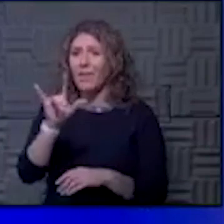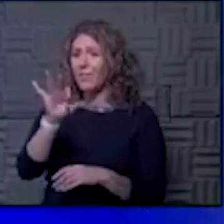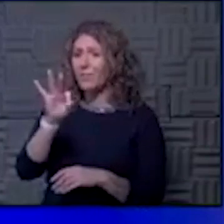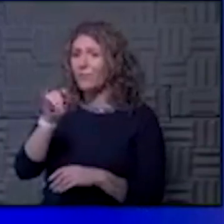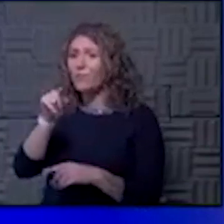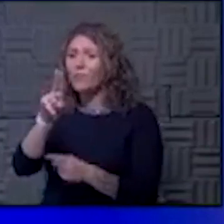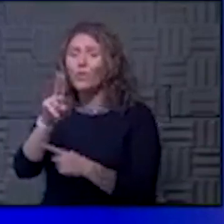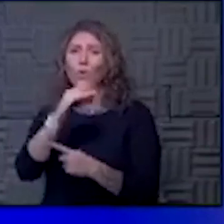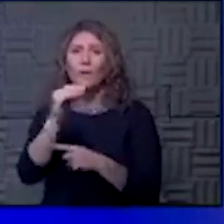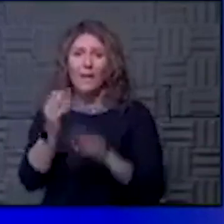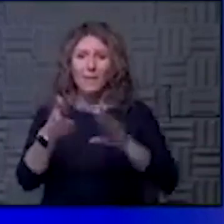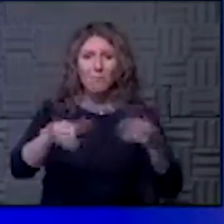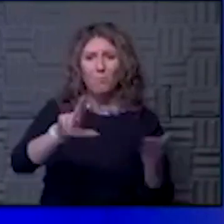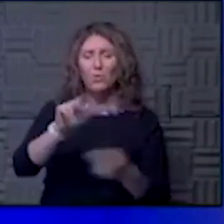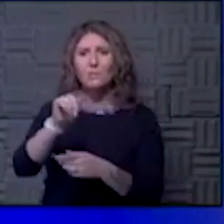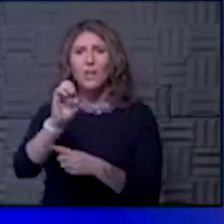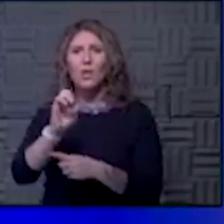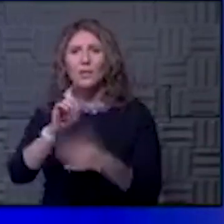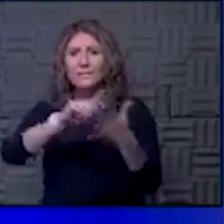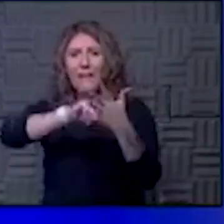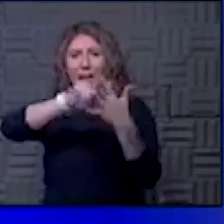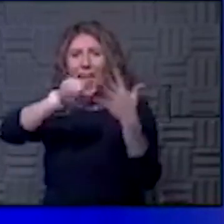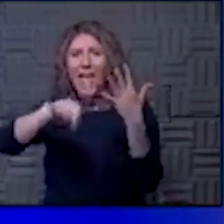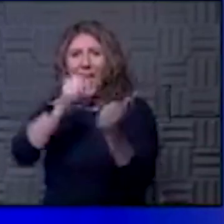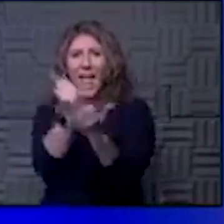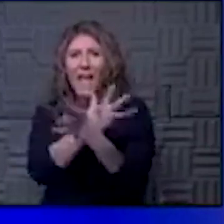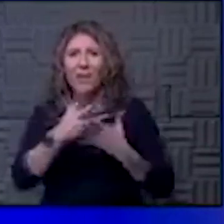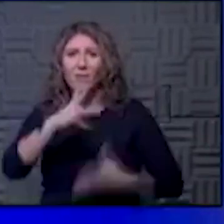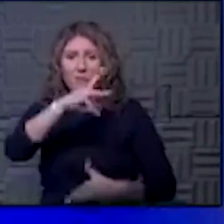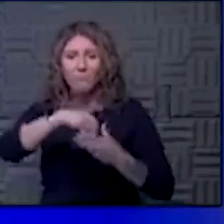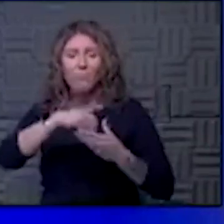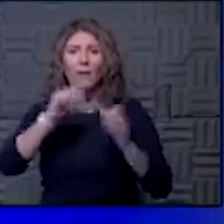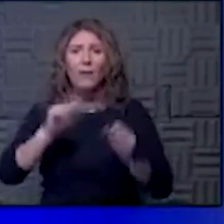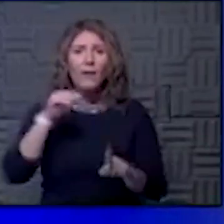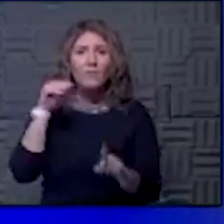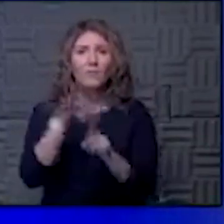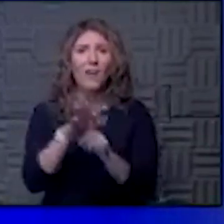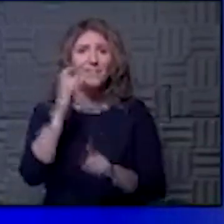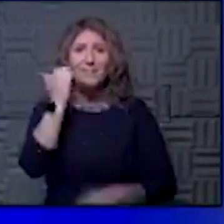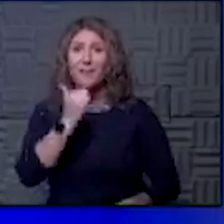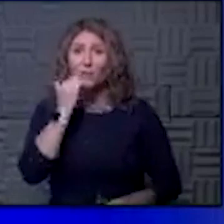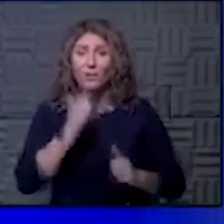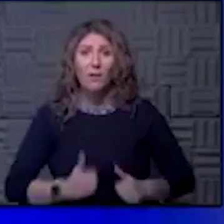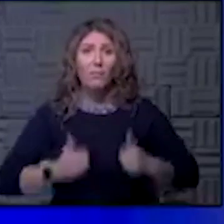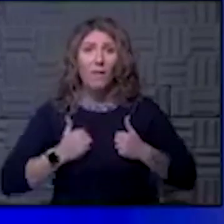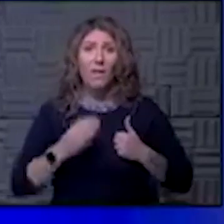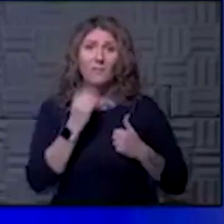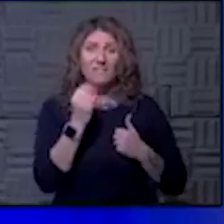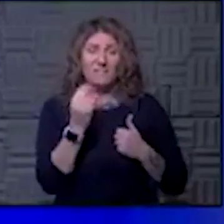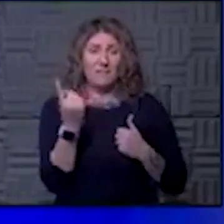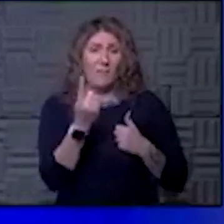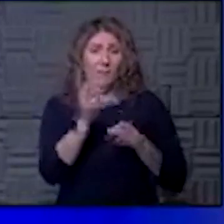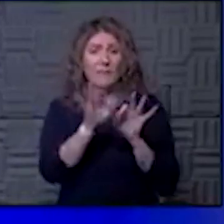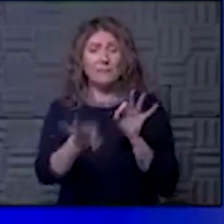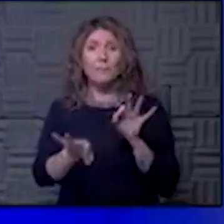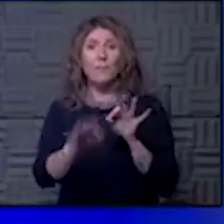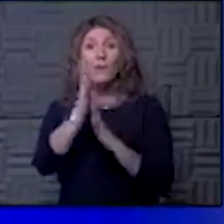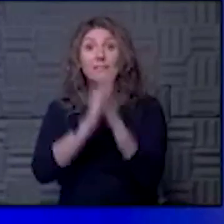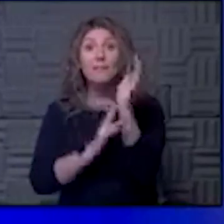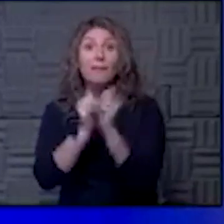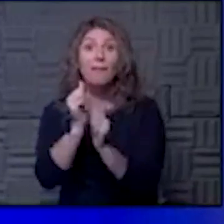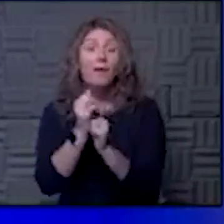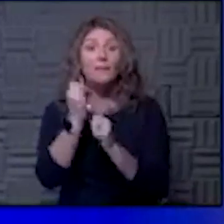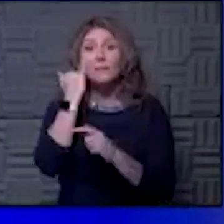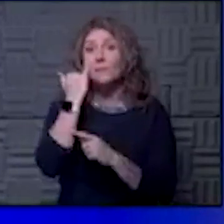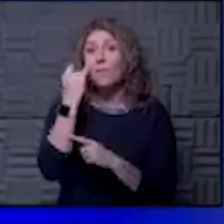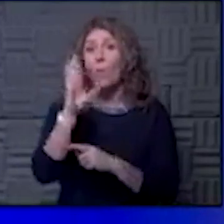it's not just about the mortality. It's all those other things that can affect us in our everyday lives, in something as simple as gloves, whether that's